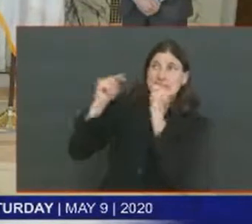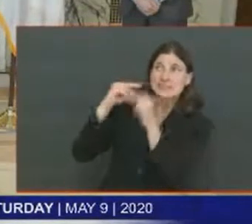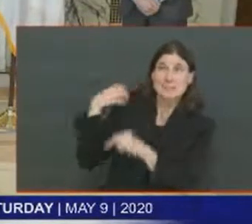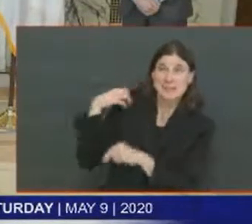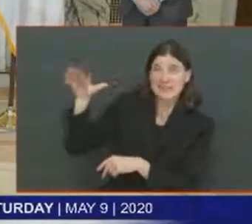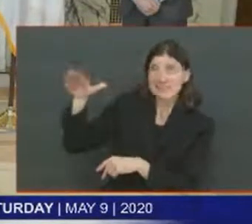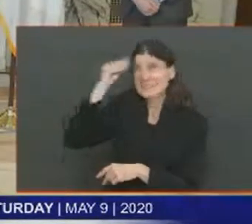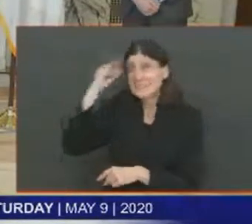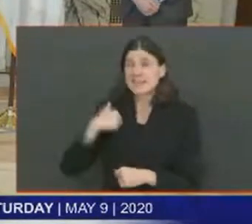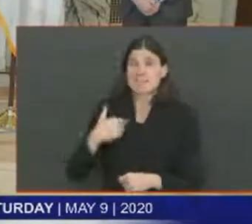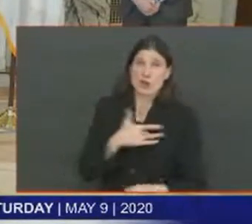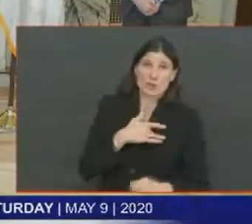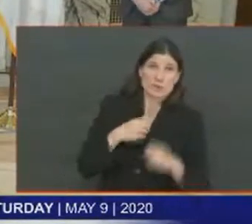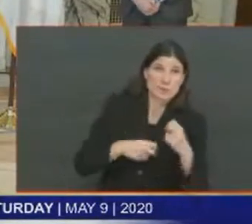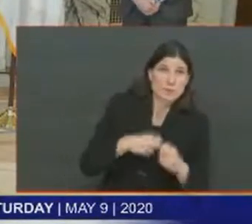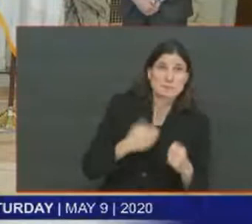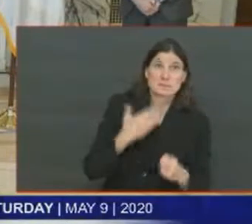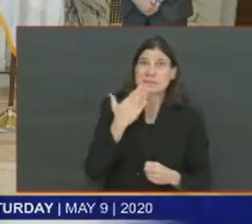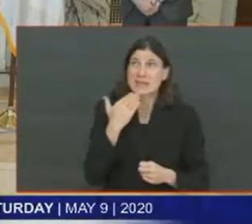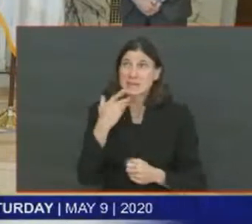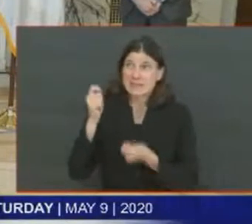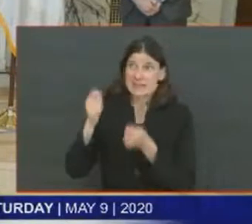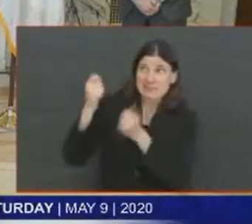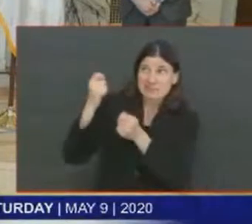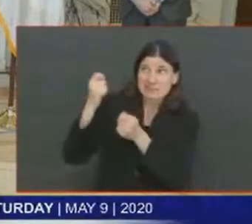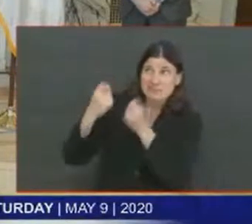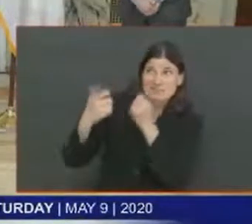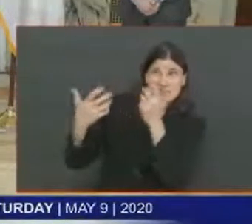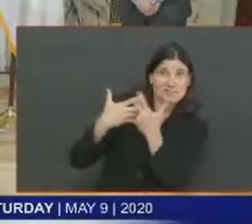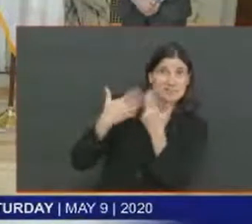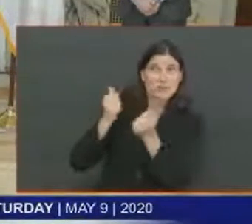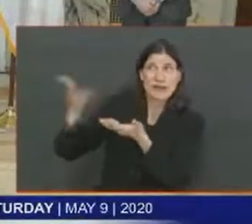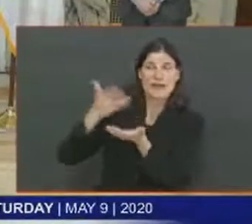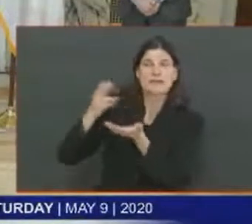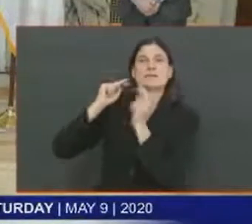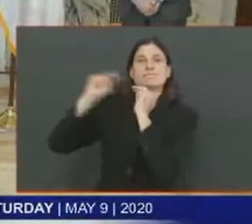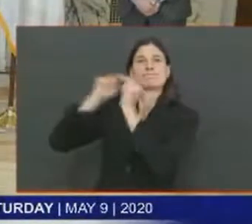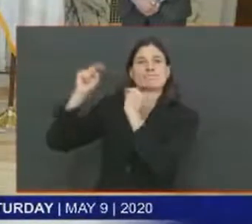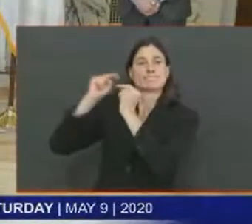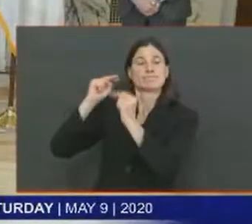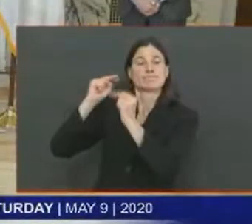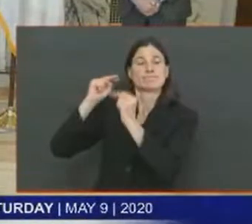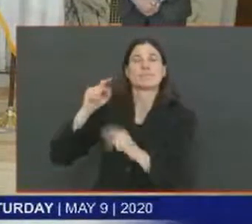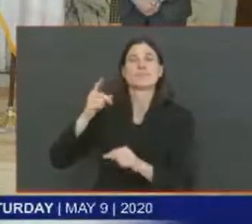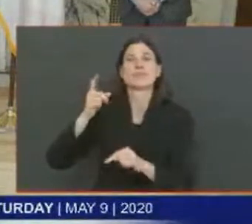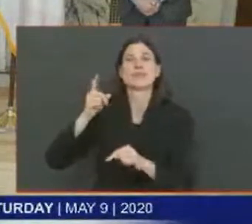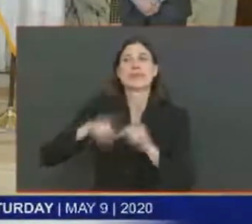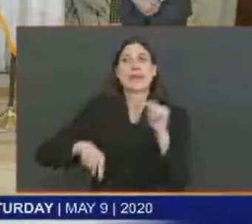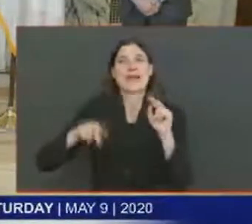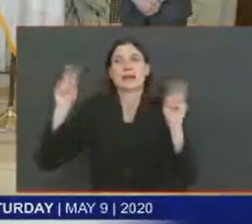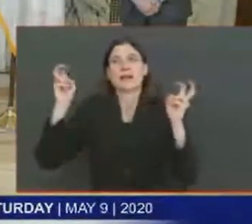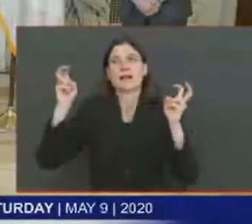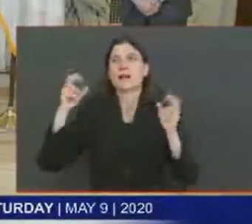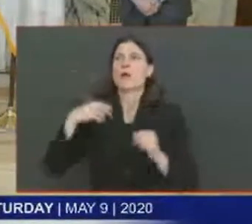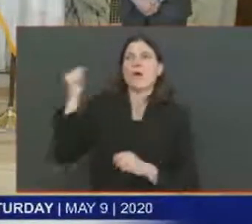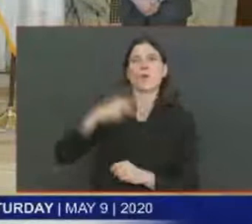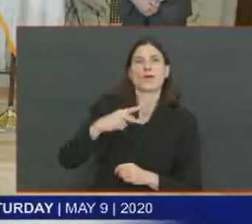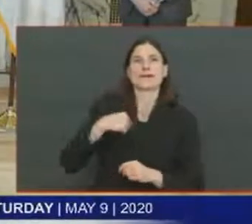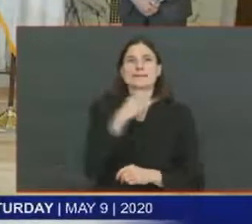accommodations as necessary in order to make sure that folks can continue to work and earn an income, but also that they are